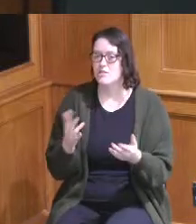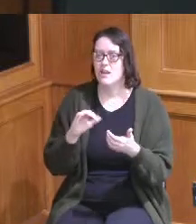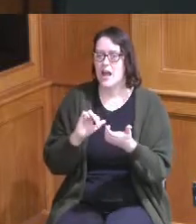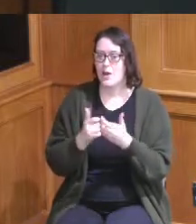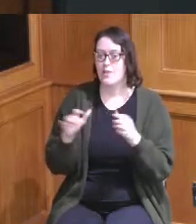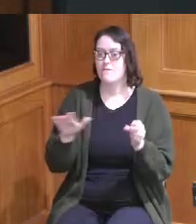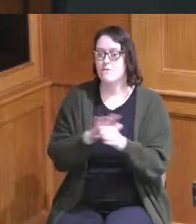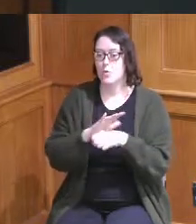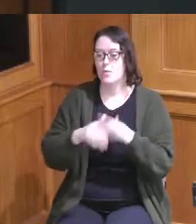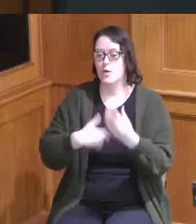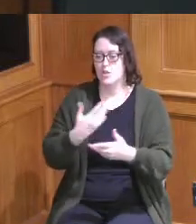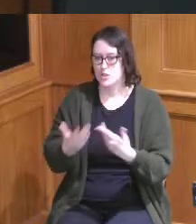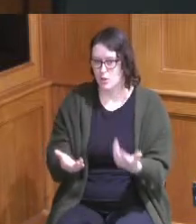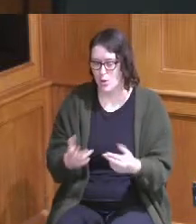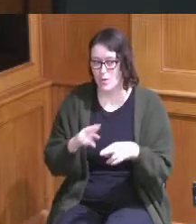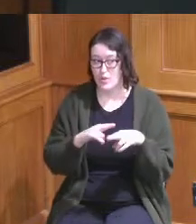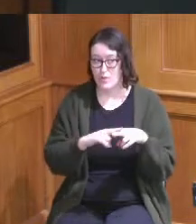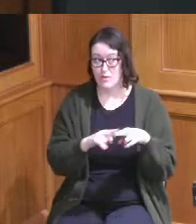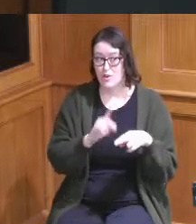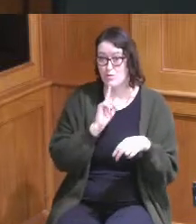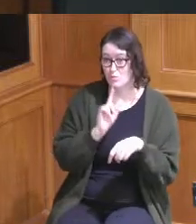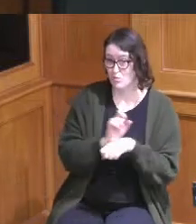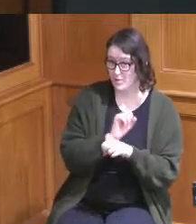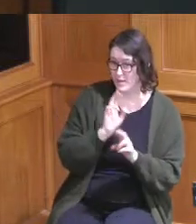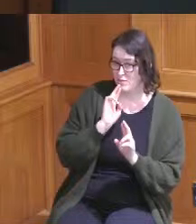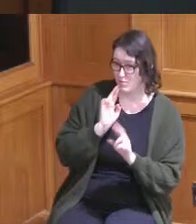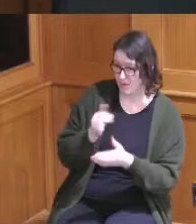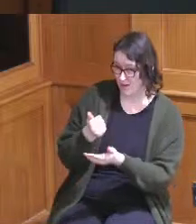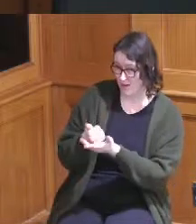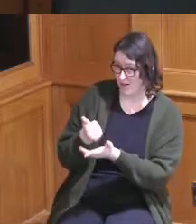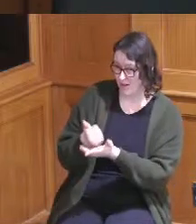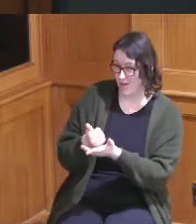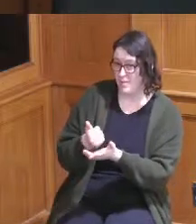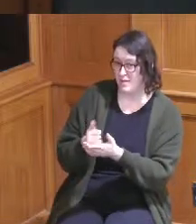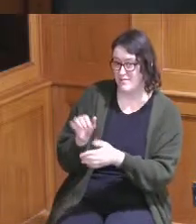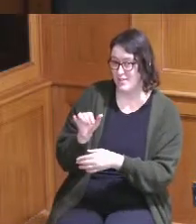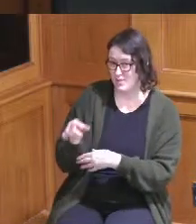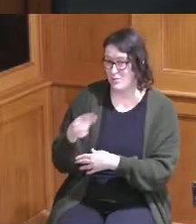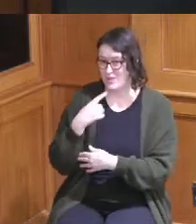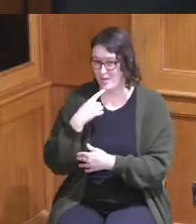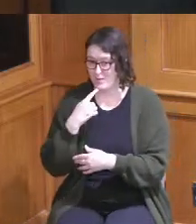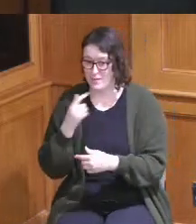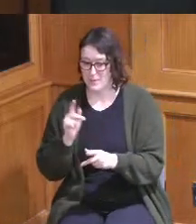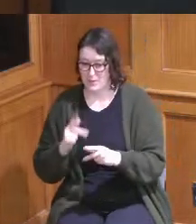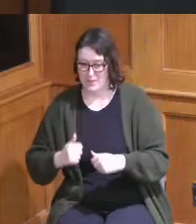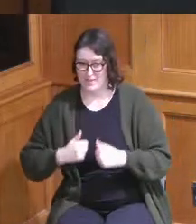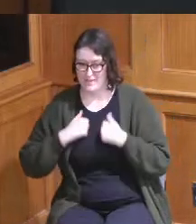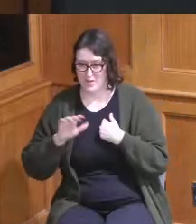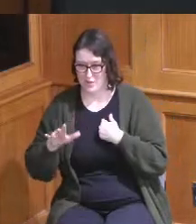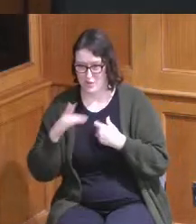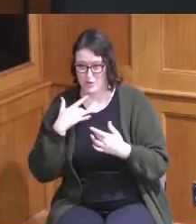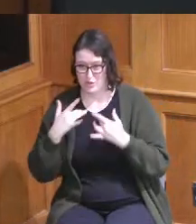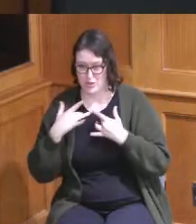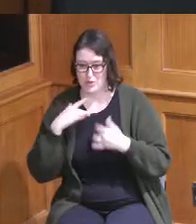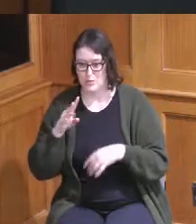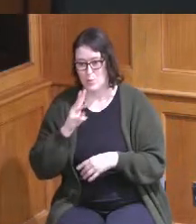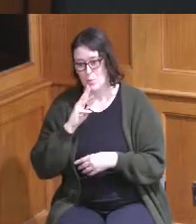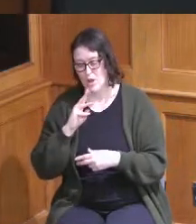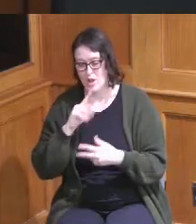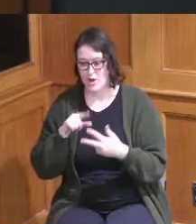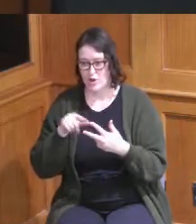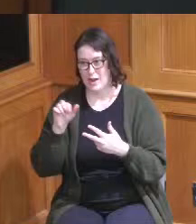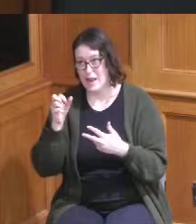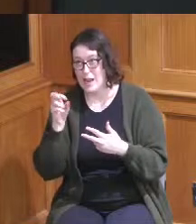make sure that the railroad is responding, as you have said, to the constituents' concerns about their water, about the air, about